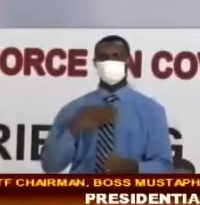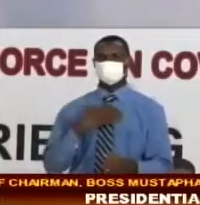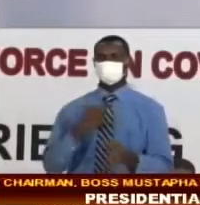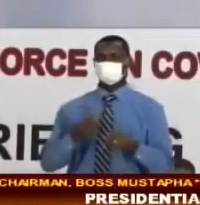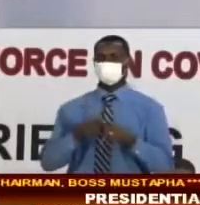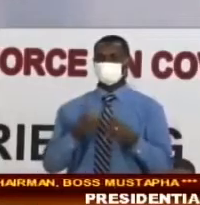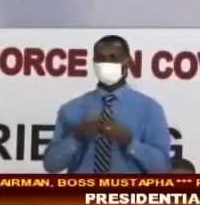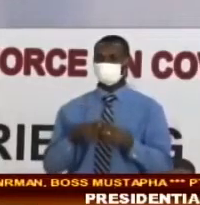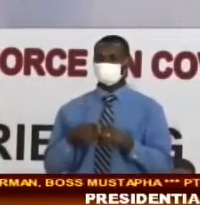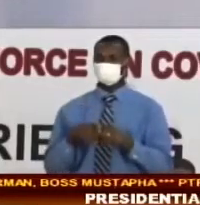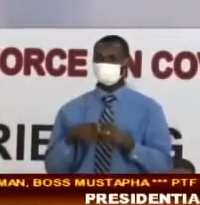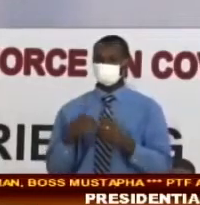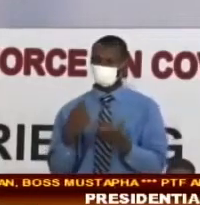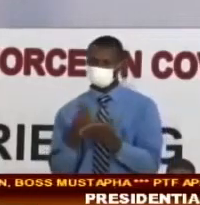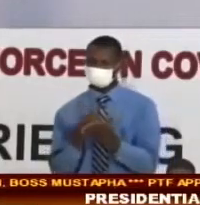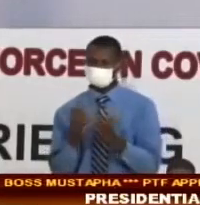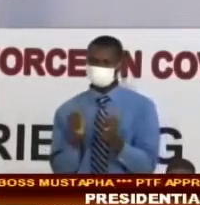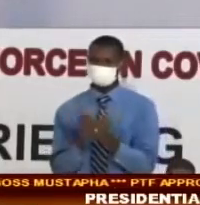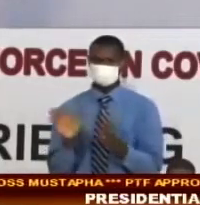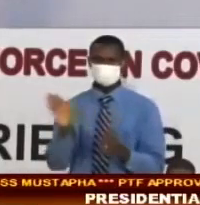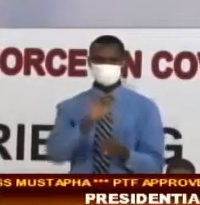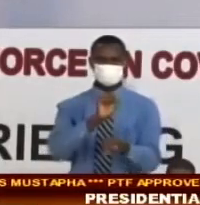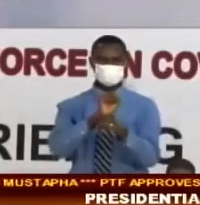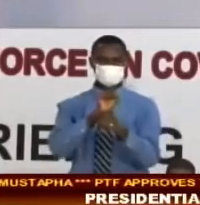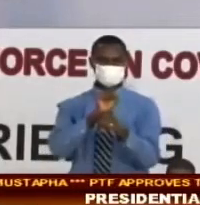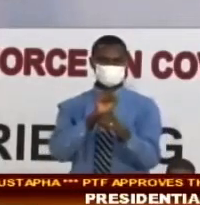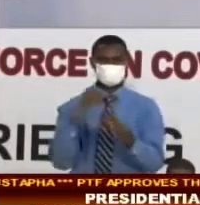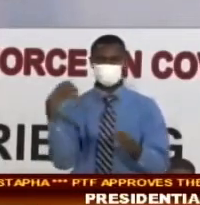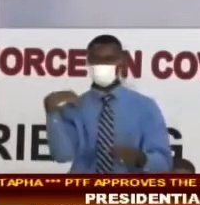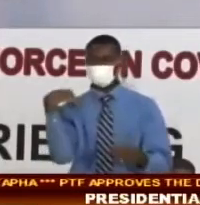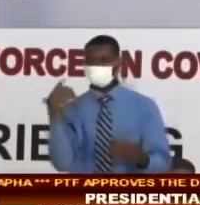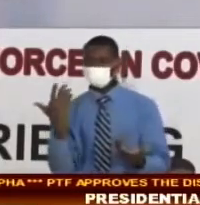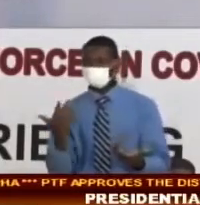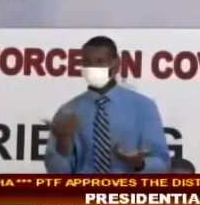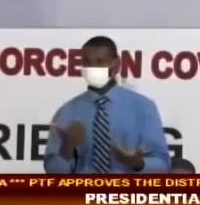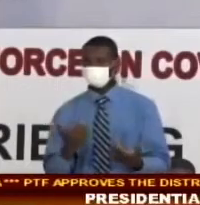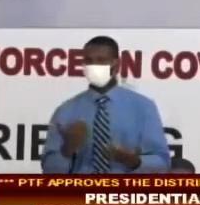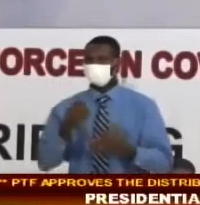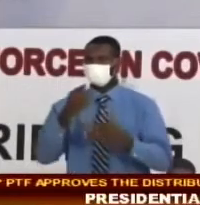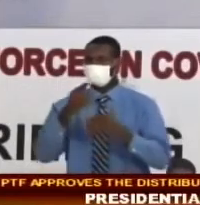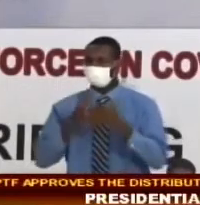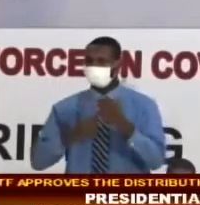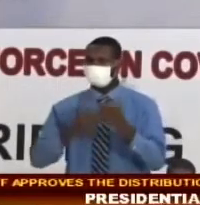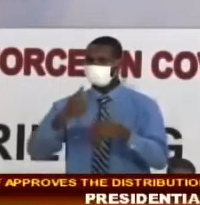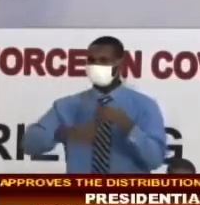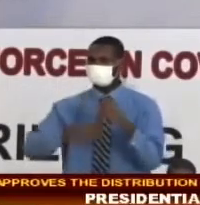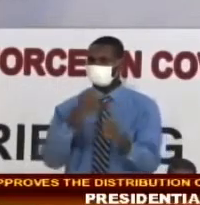your employers as to what kind of